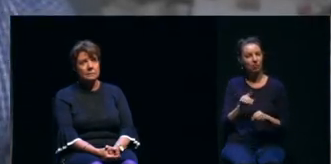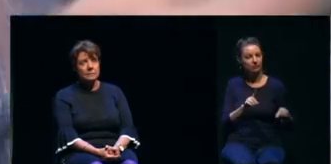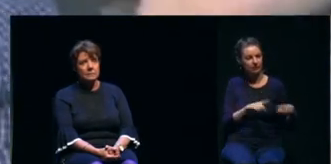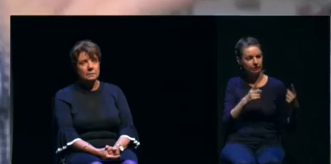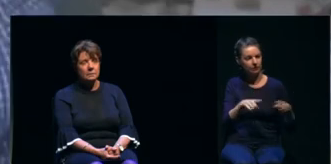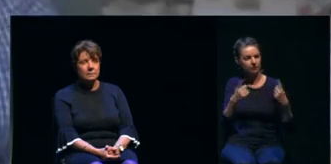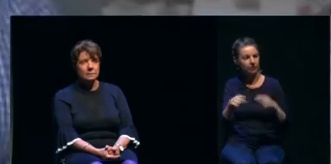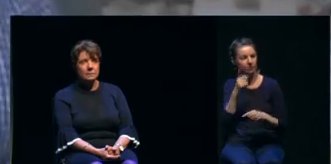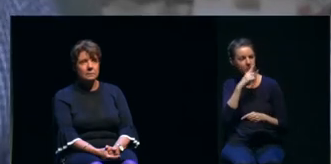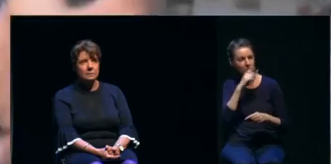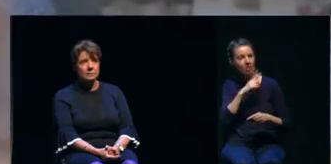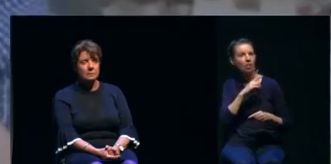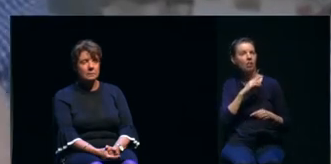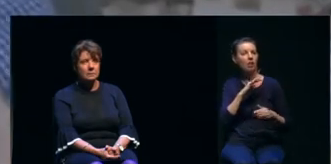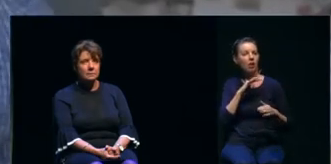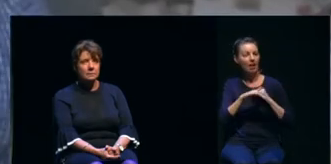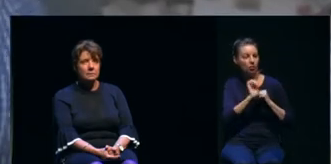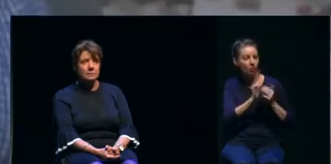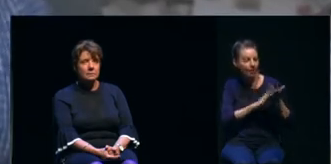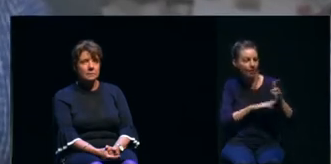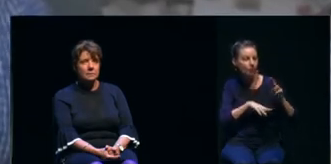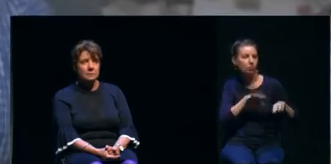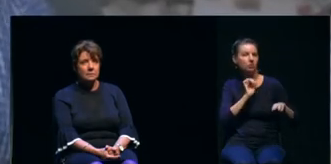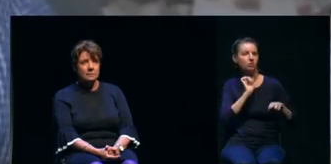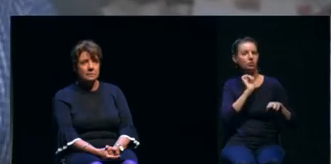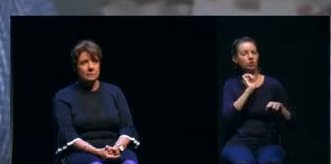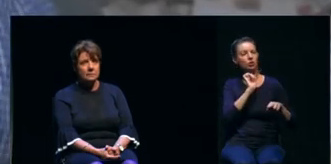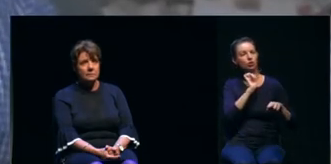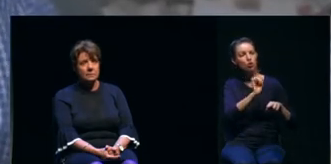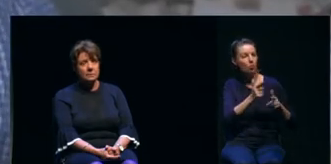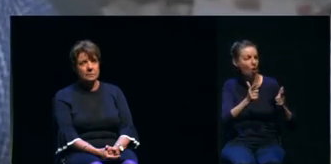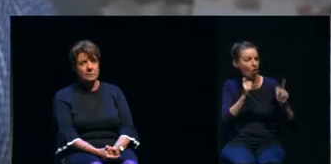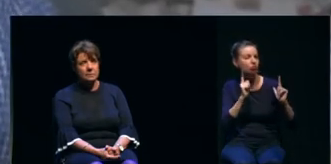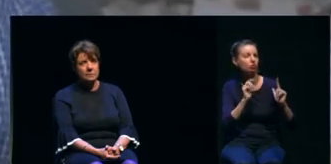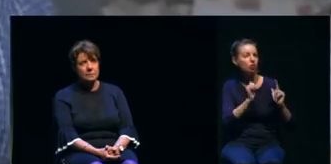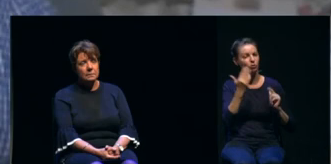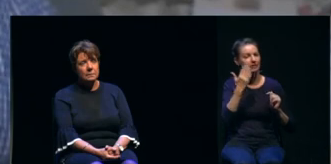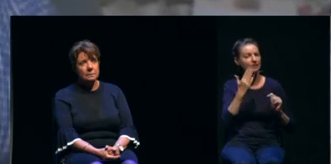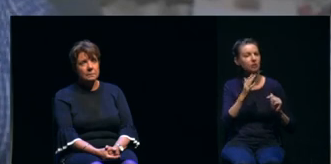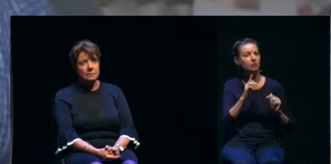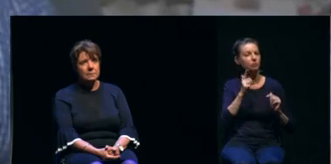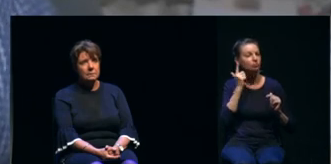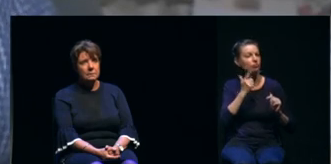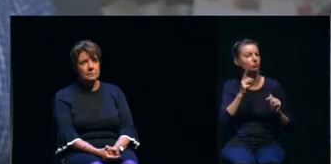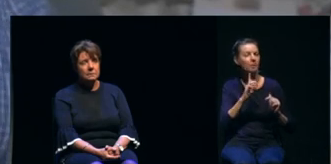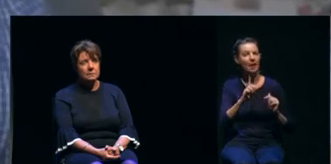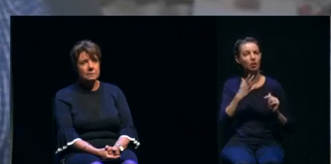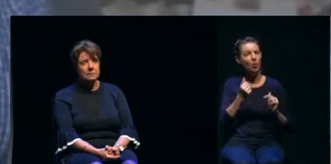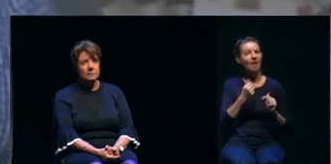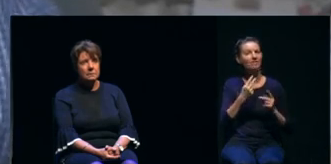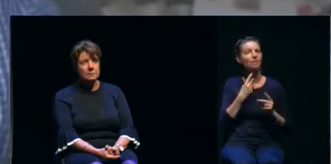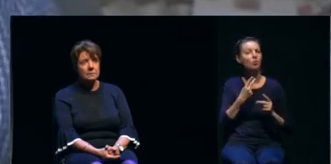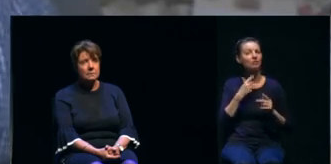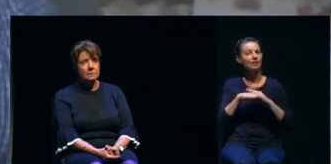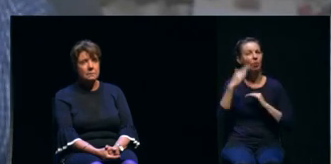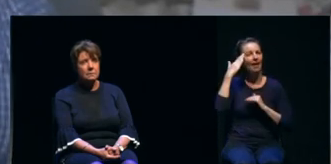it's society, it's a bad boyfriend, it's a horrible boss. But the voice in your head that's going, oh, you fat bitch, or you lazy bitch, or, you